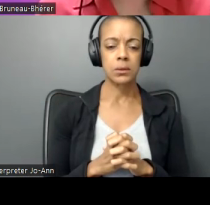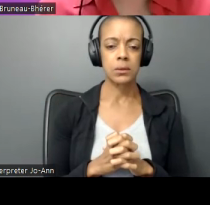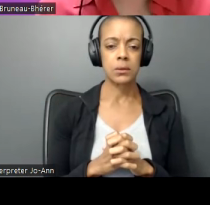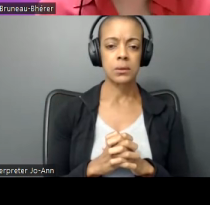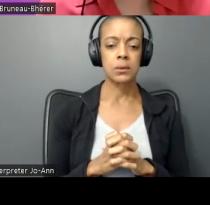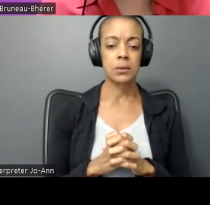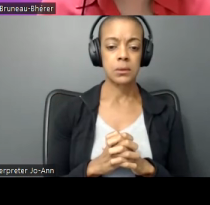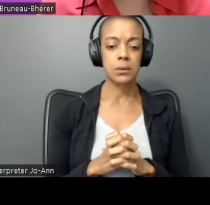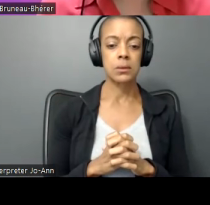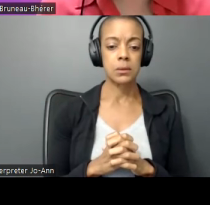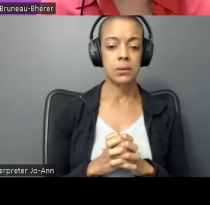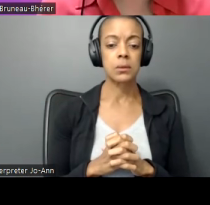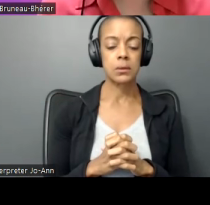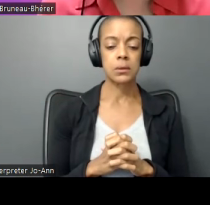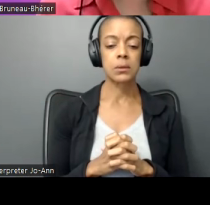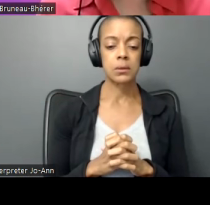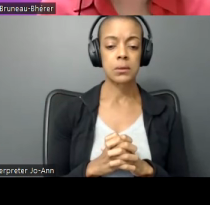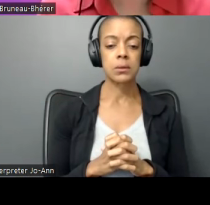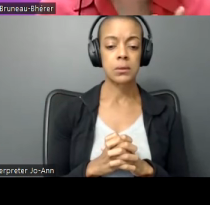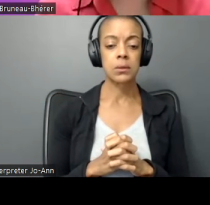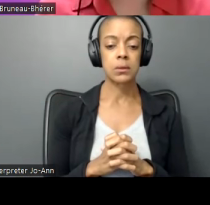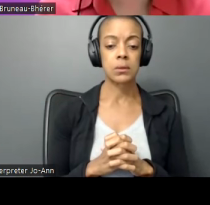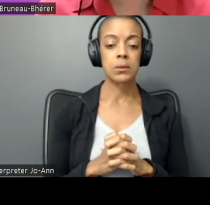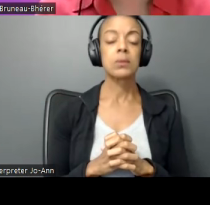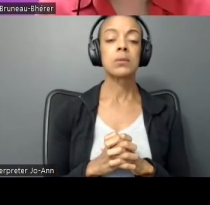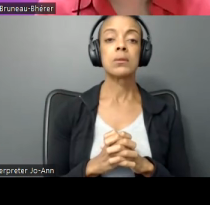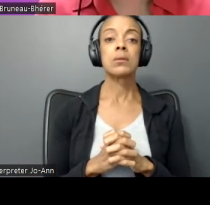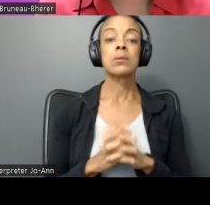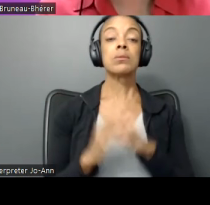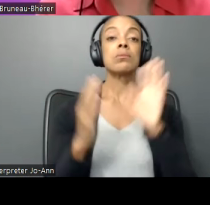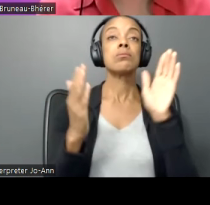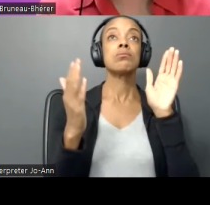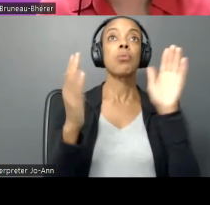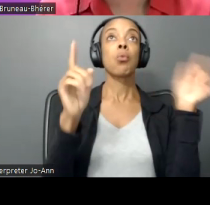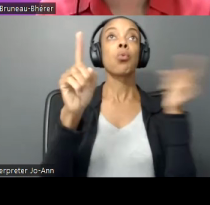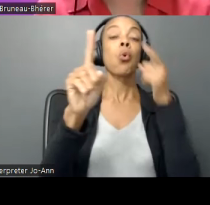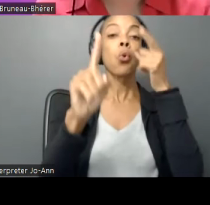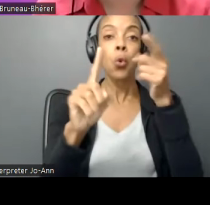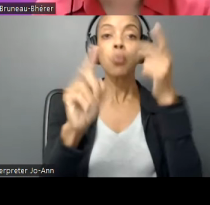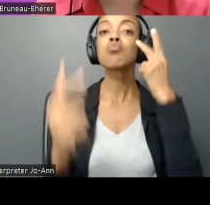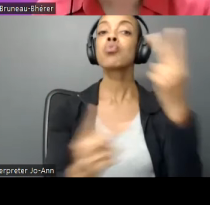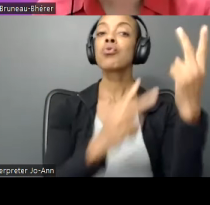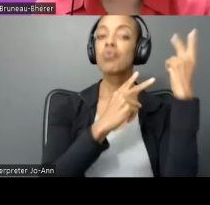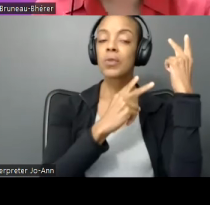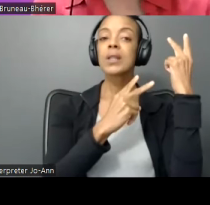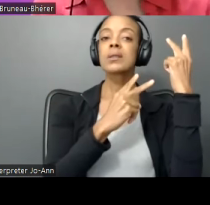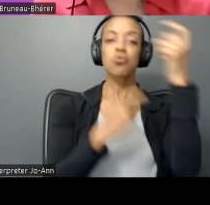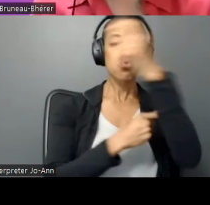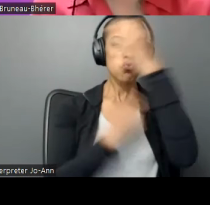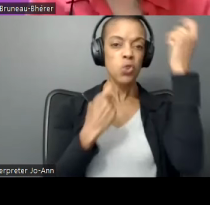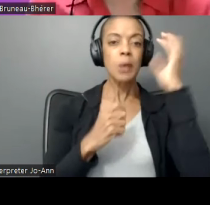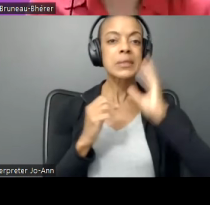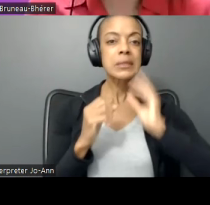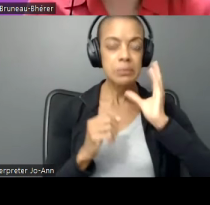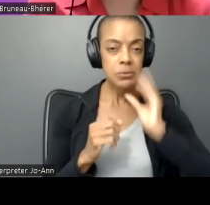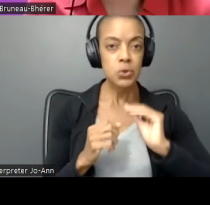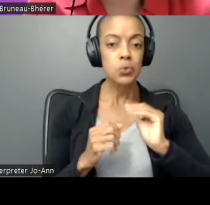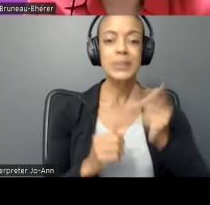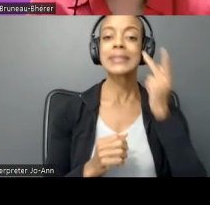What the idea is to reflect on the impact of traumatic childhood experience and a look at the